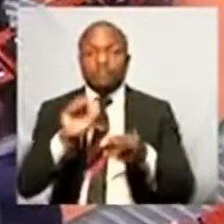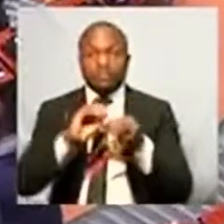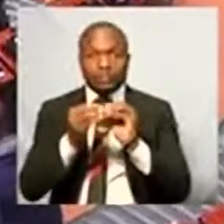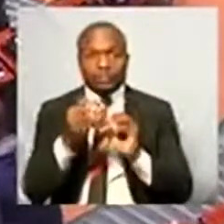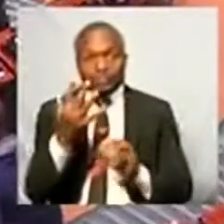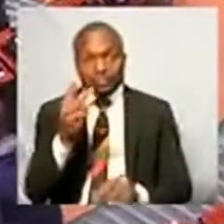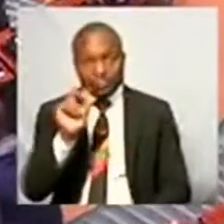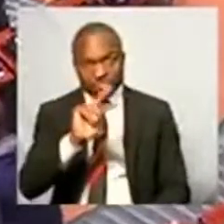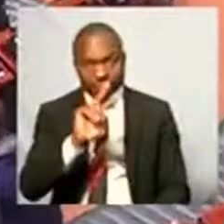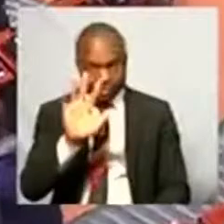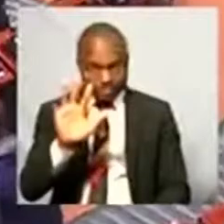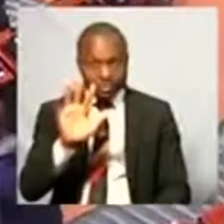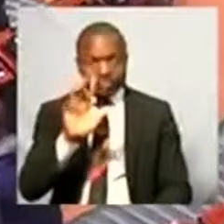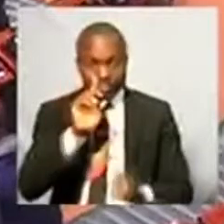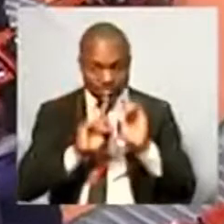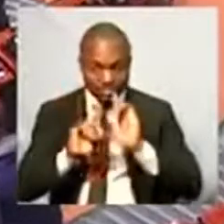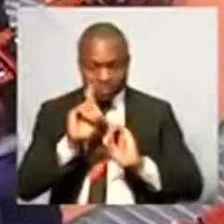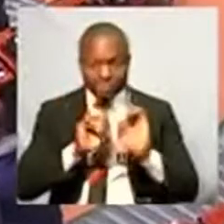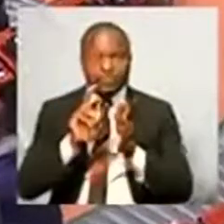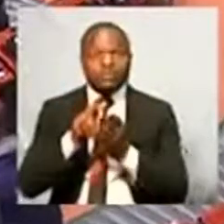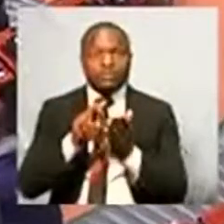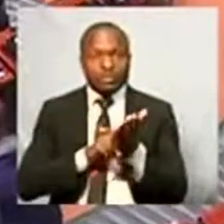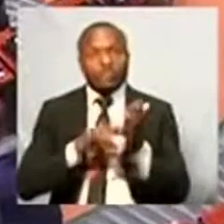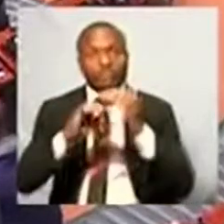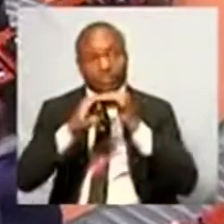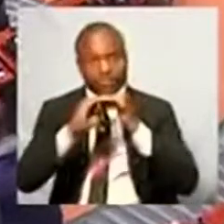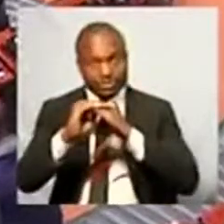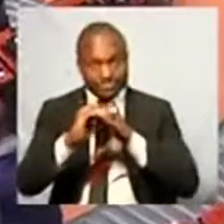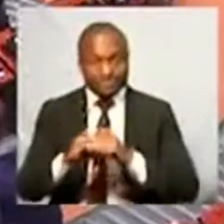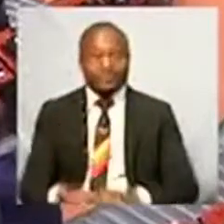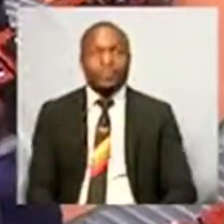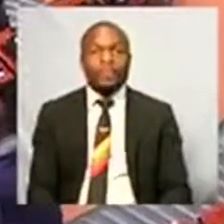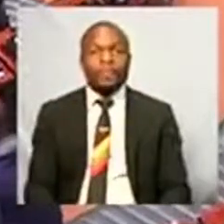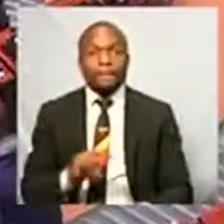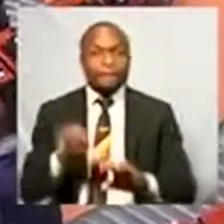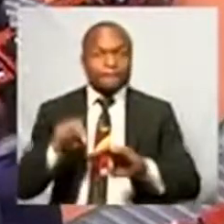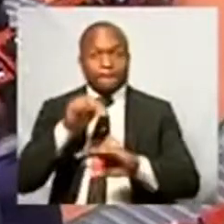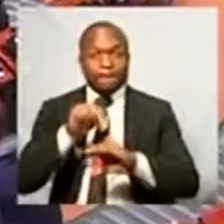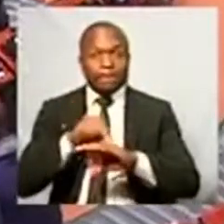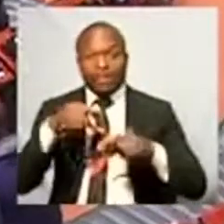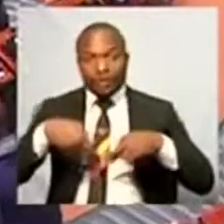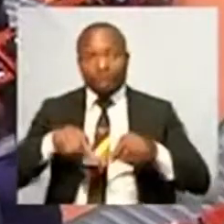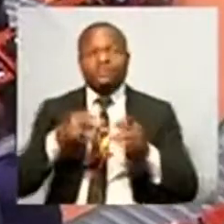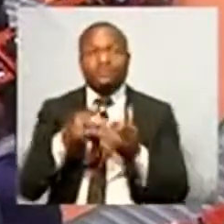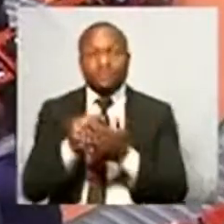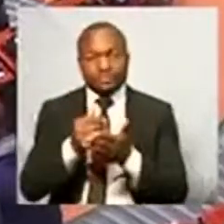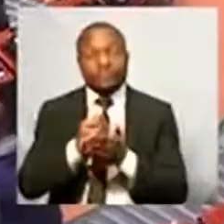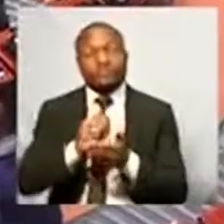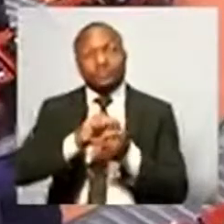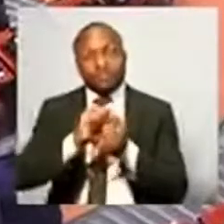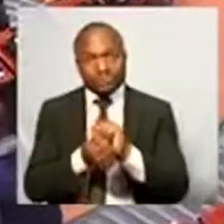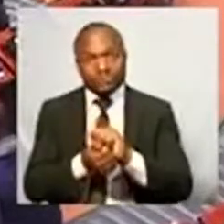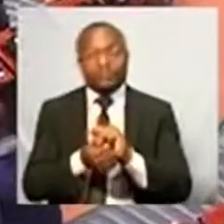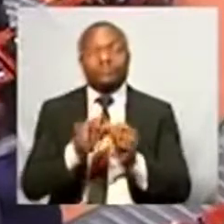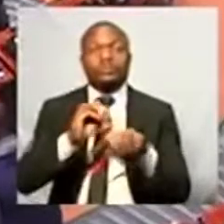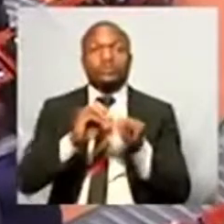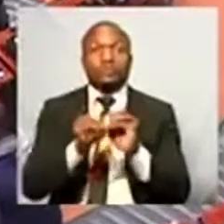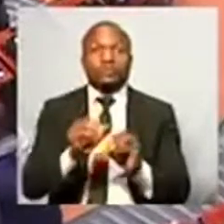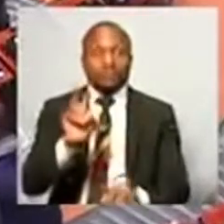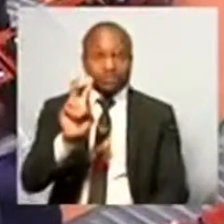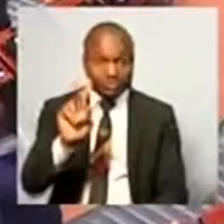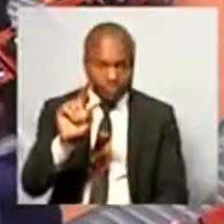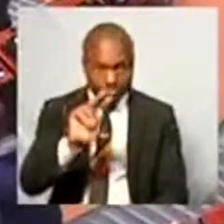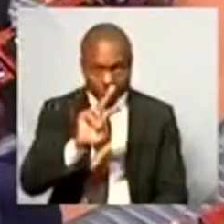2025, will be considered at report stage. The National Road Fund Amendment Bill, National Assembly Bill number 2